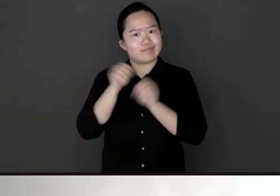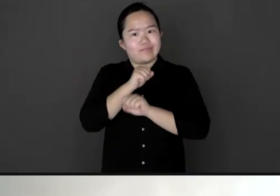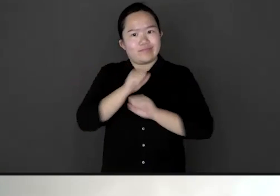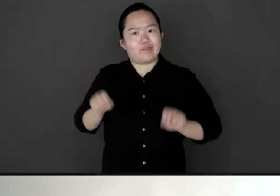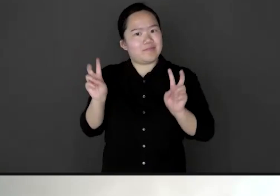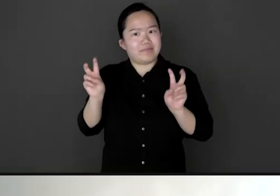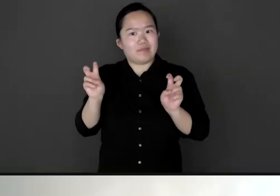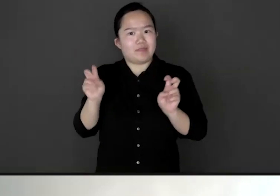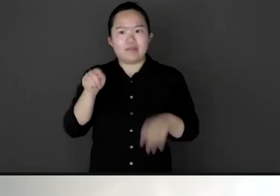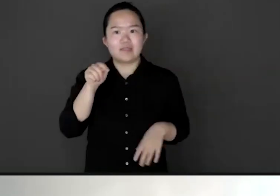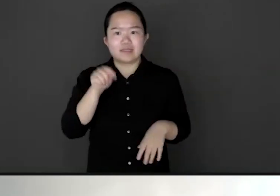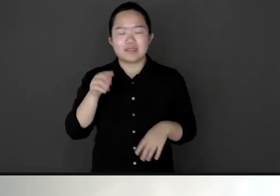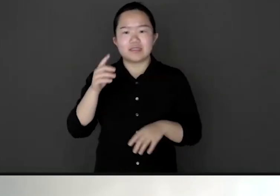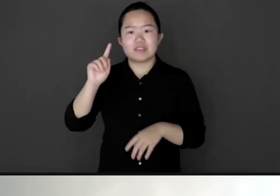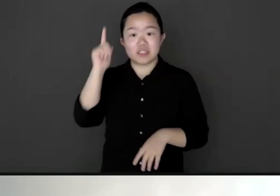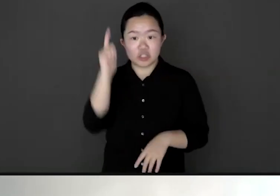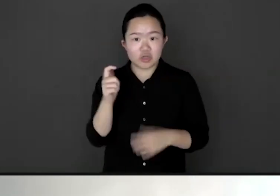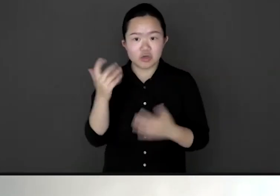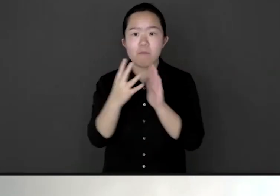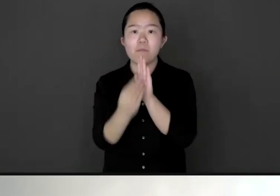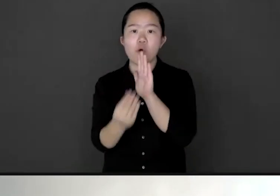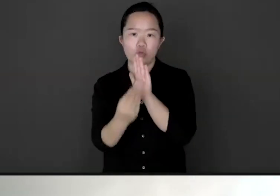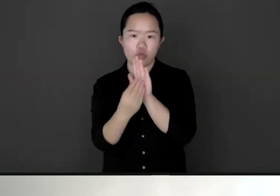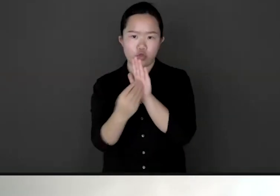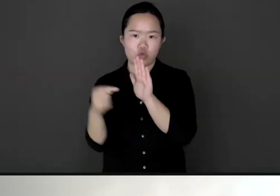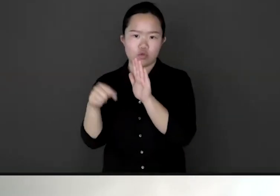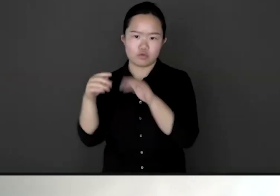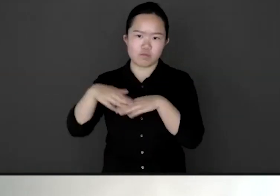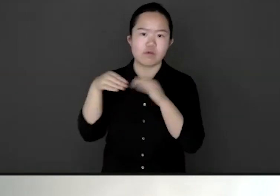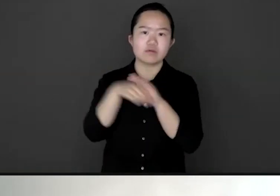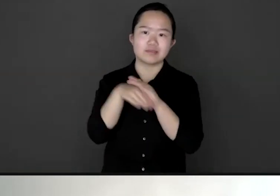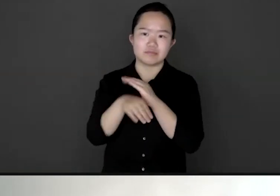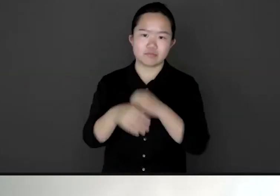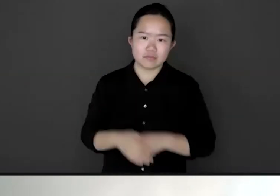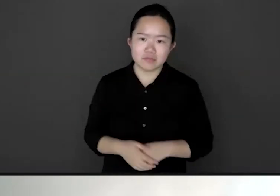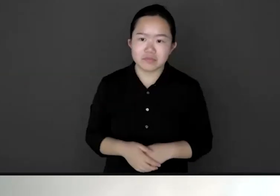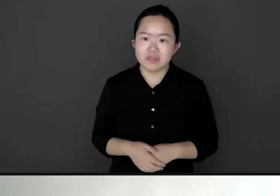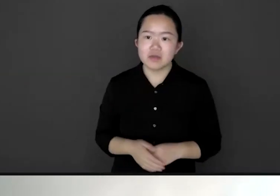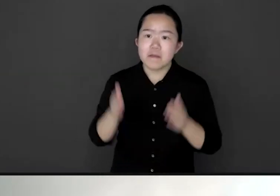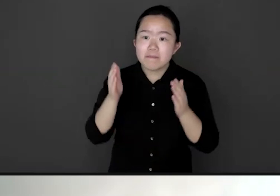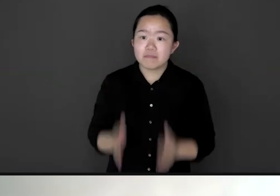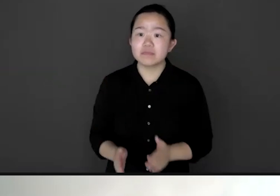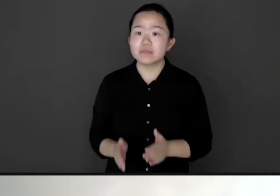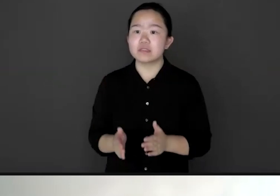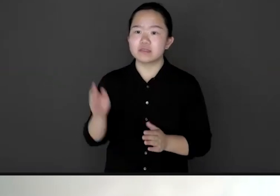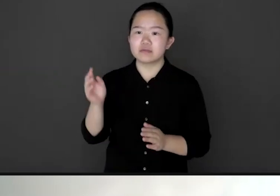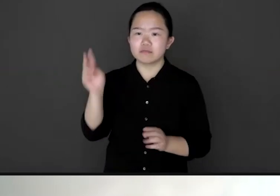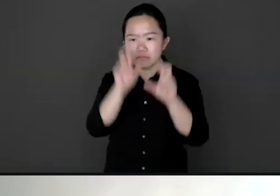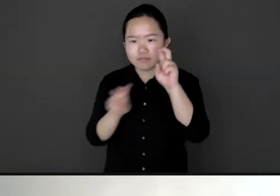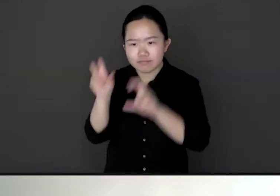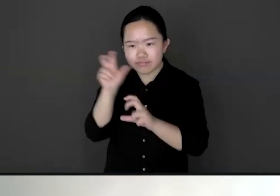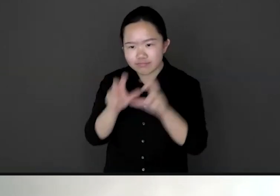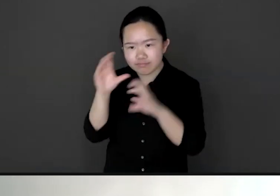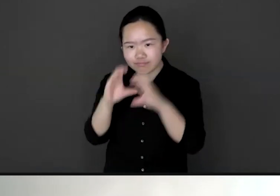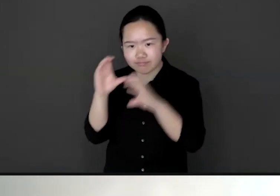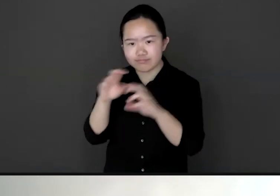is, this is not accessible anymore, and it's flagging it more. And I would say maybe that's been the journey in my 8 years at Microsoft, is there's more